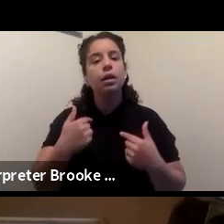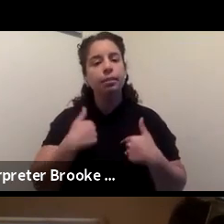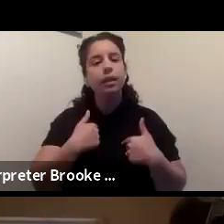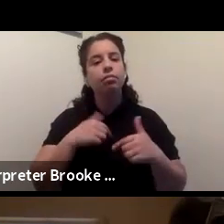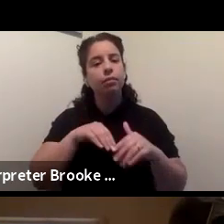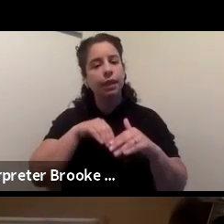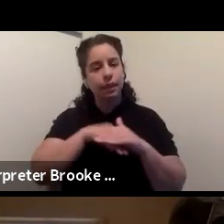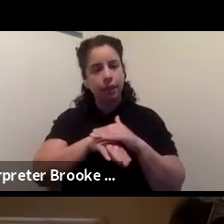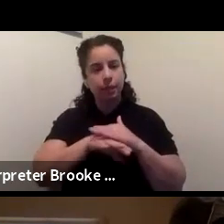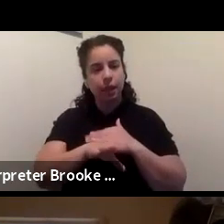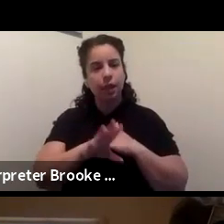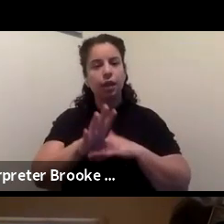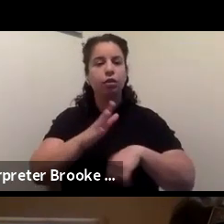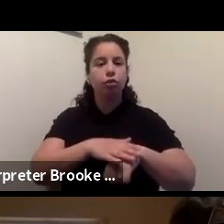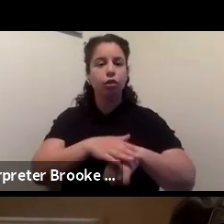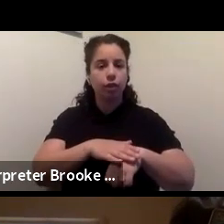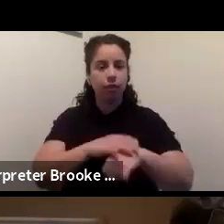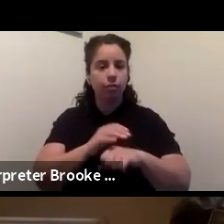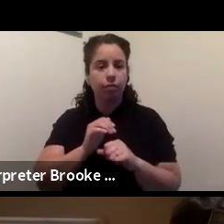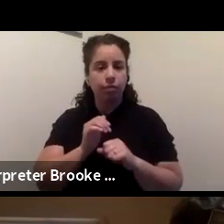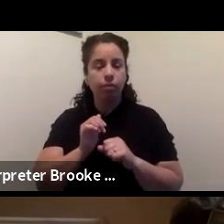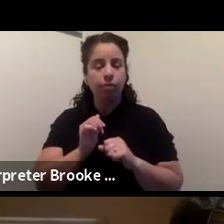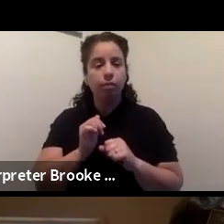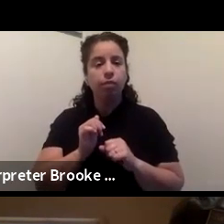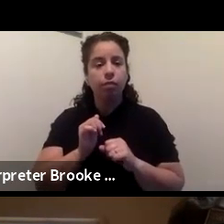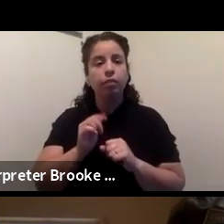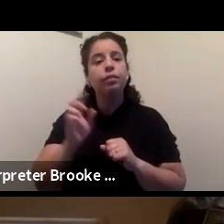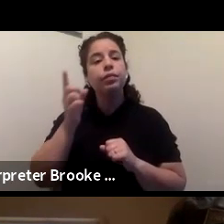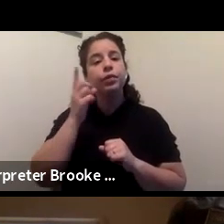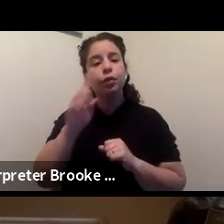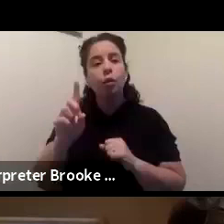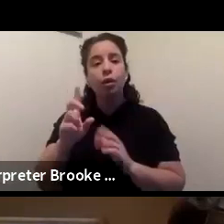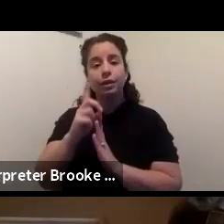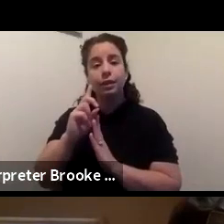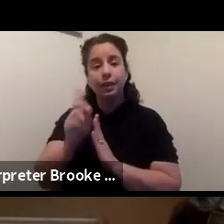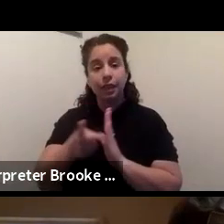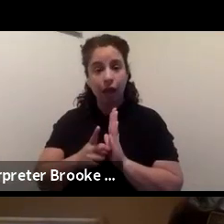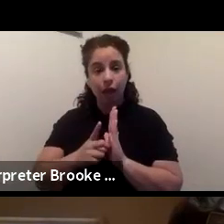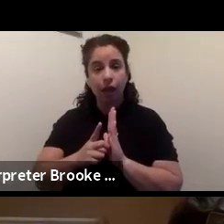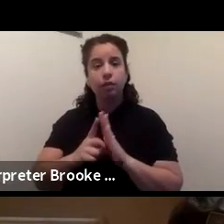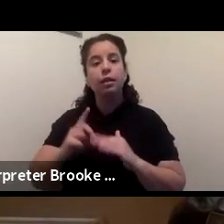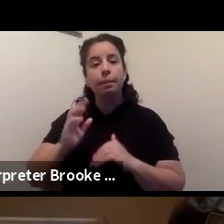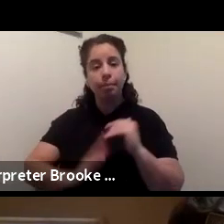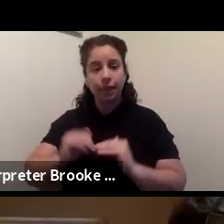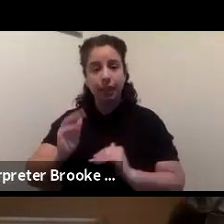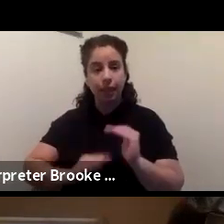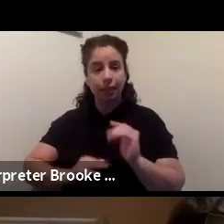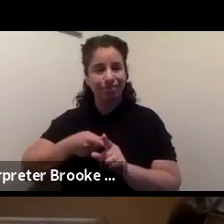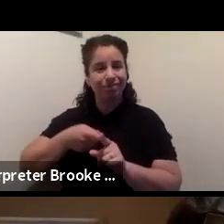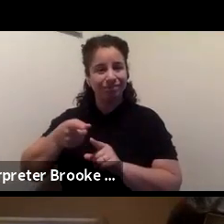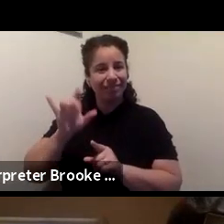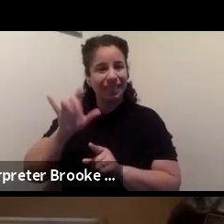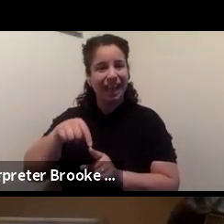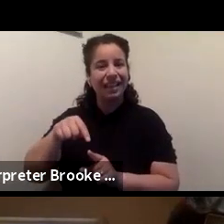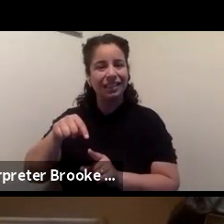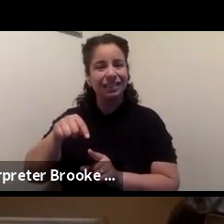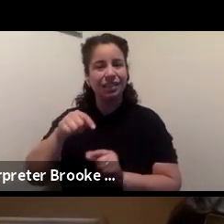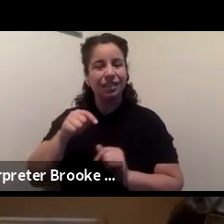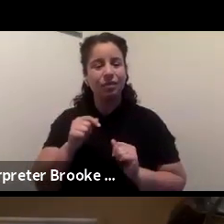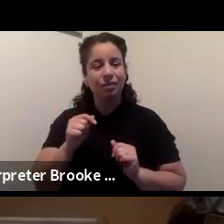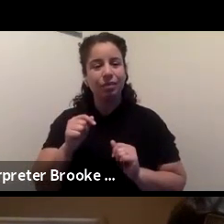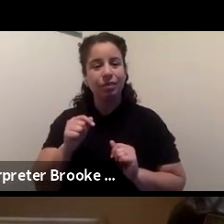accessibility consultant in the design construction field. So I'm